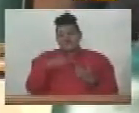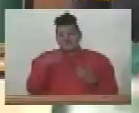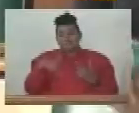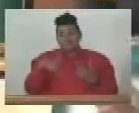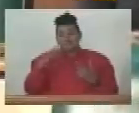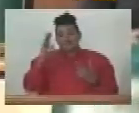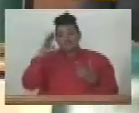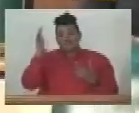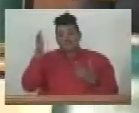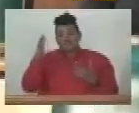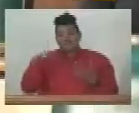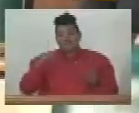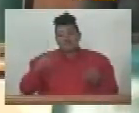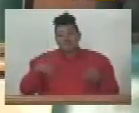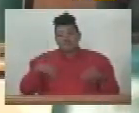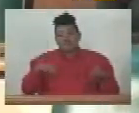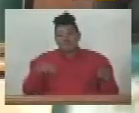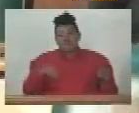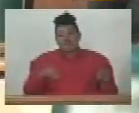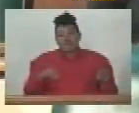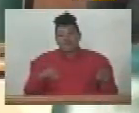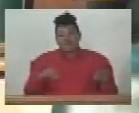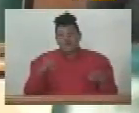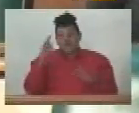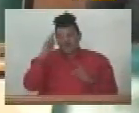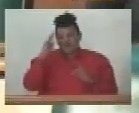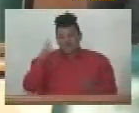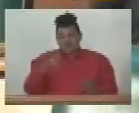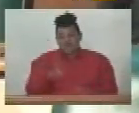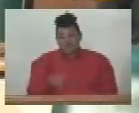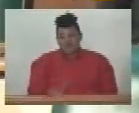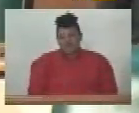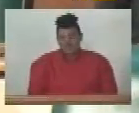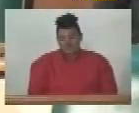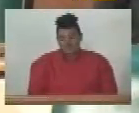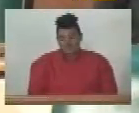will take a motion to honor